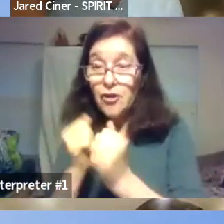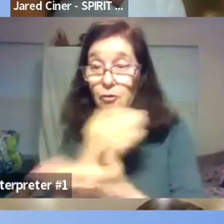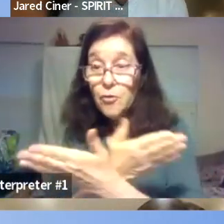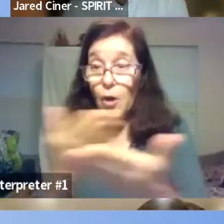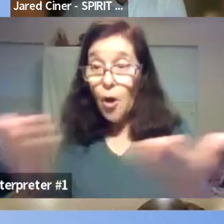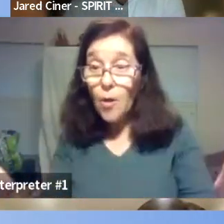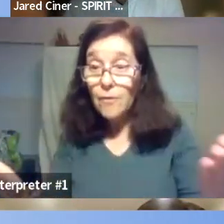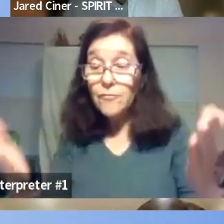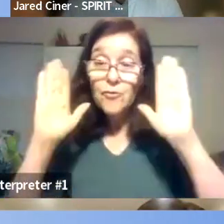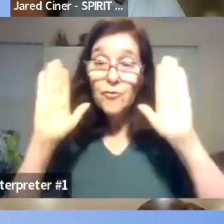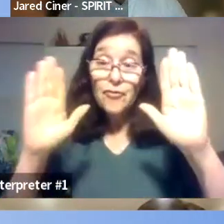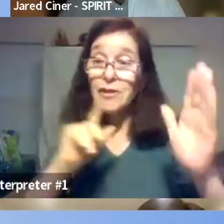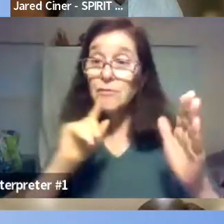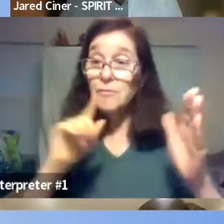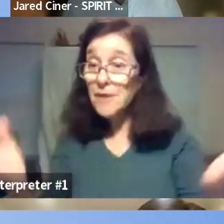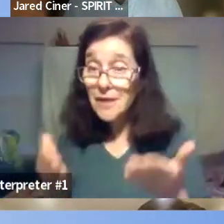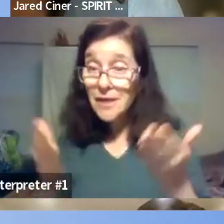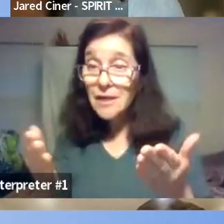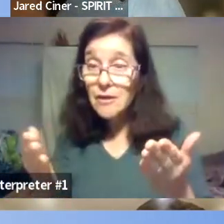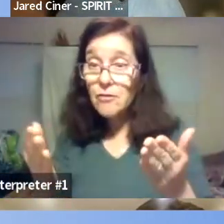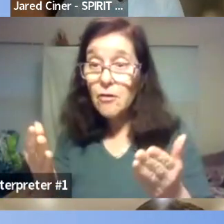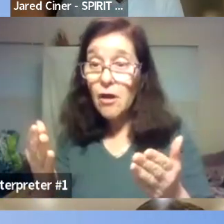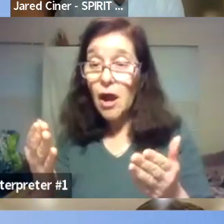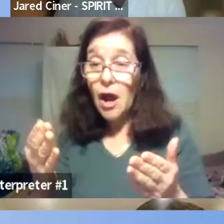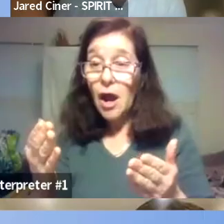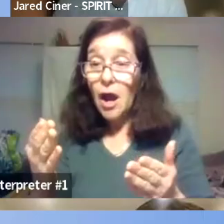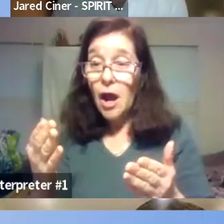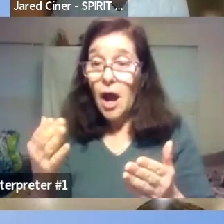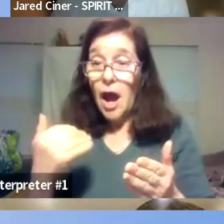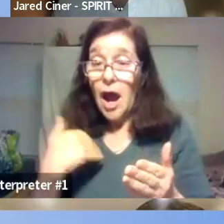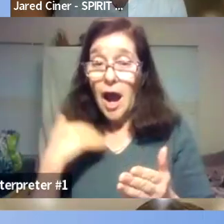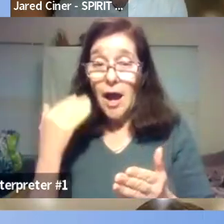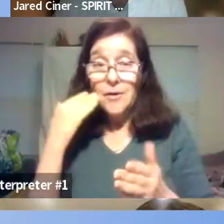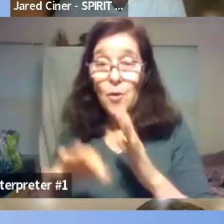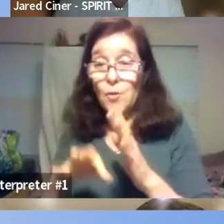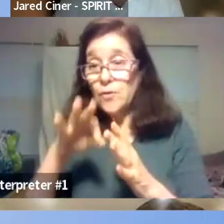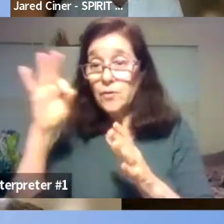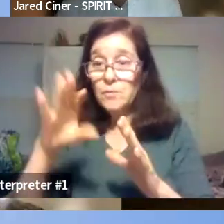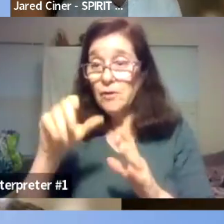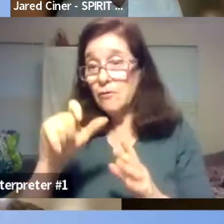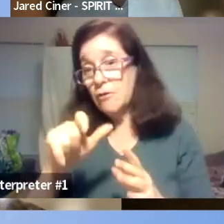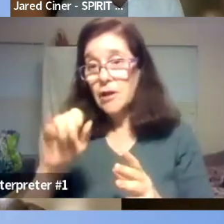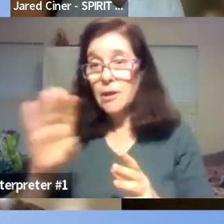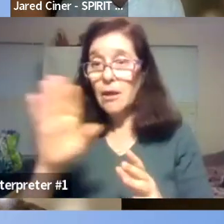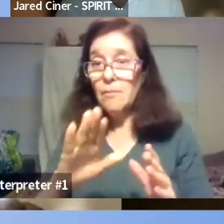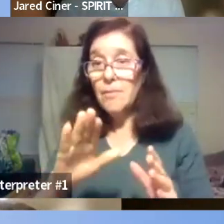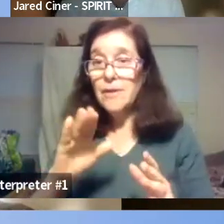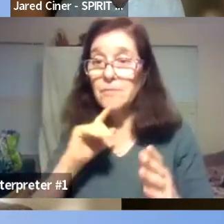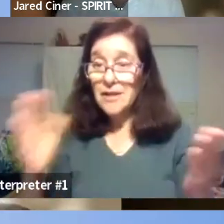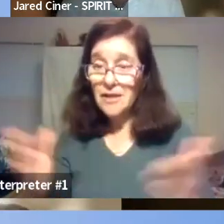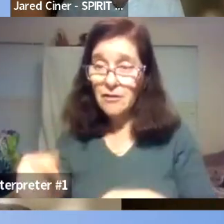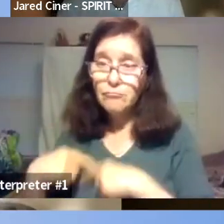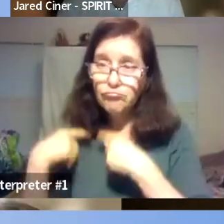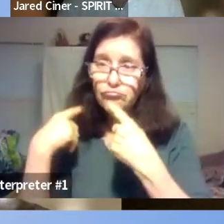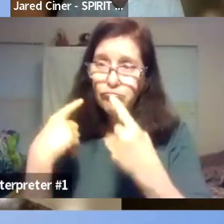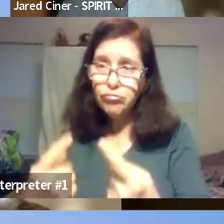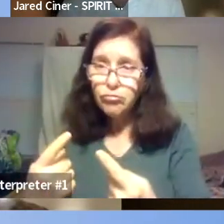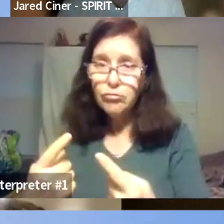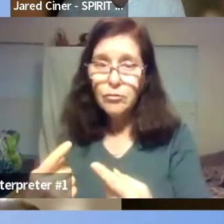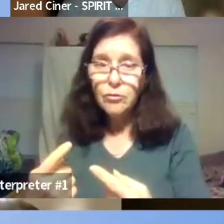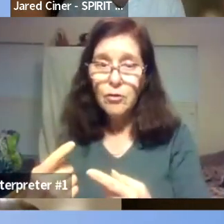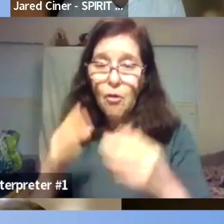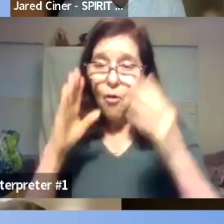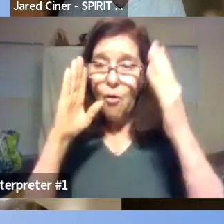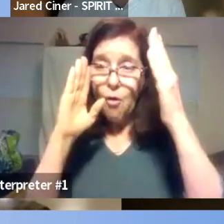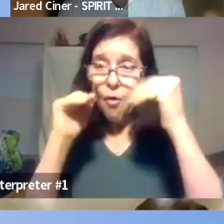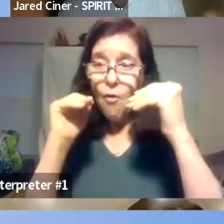Yeah, it is great to be here. So I know Spirit Club has been around for a while, and so maybe hopefully